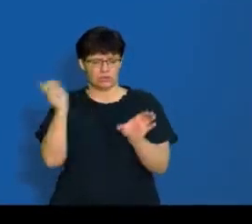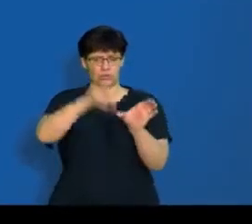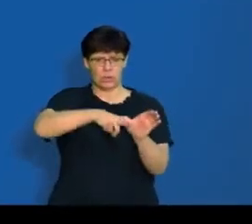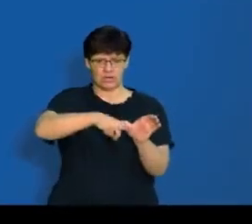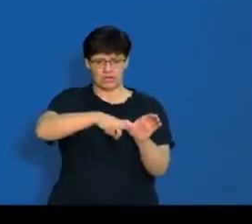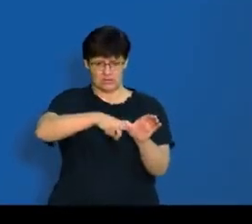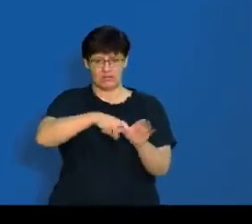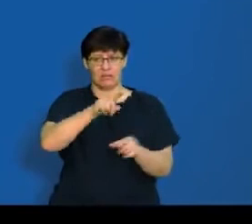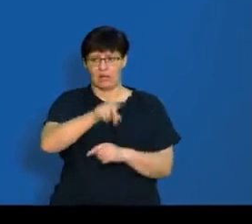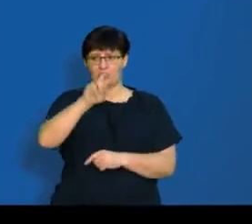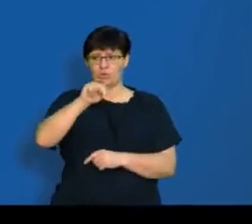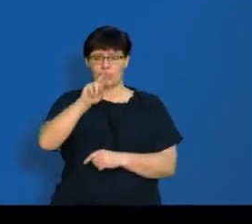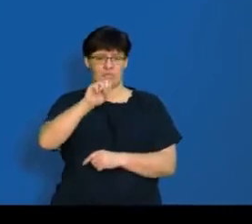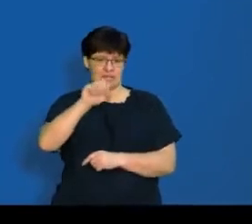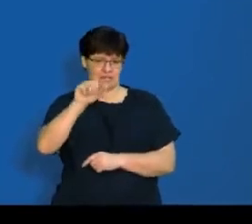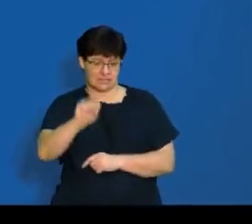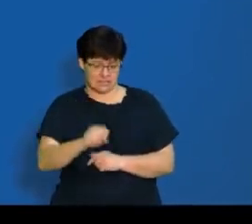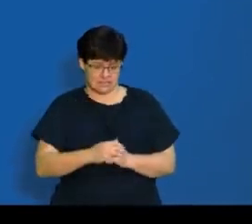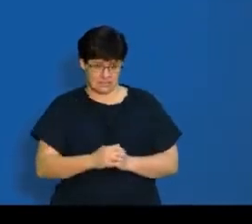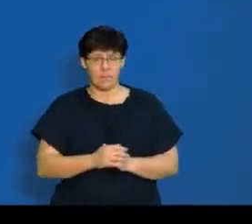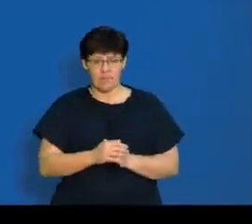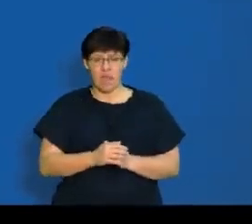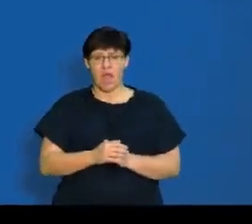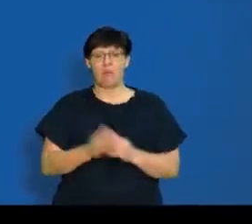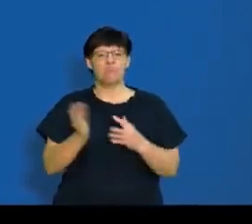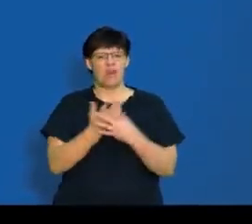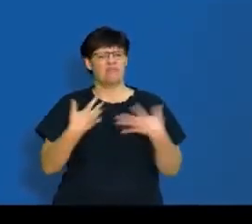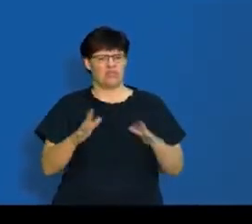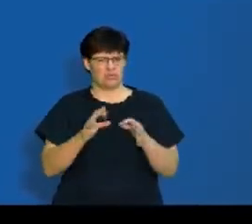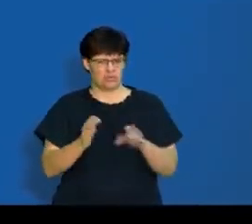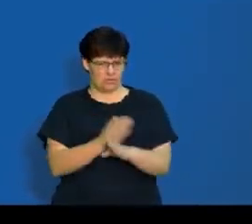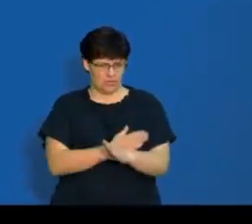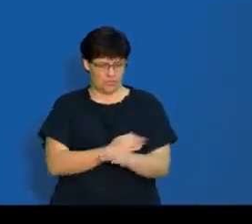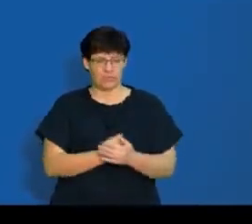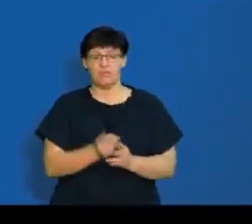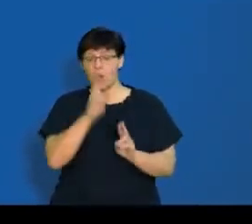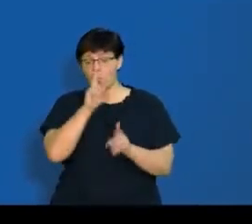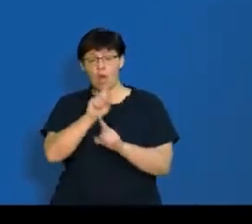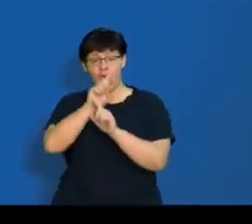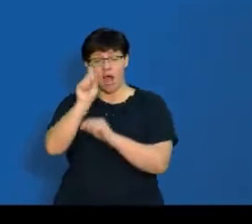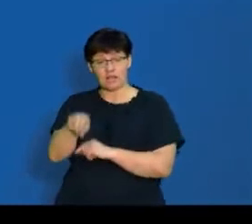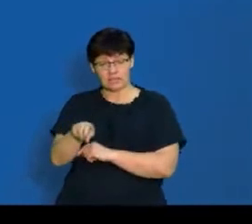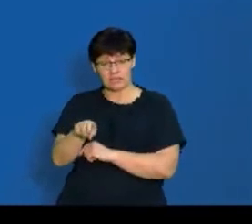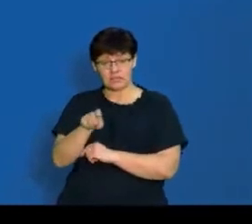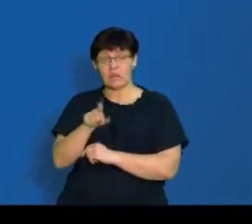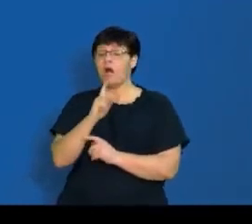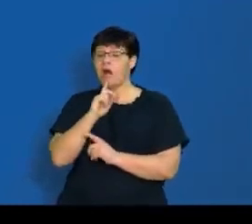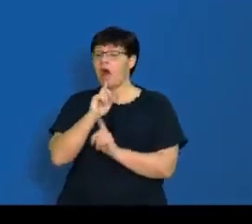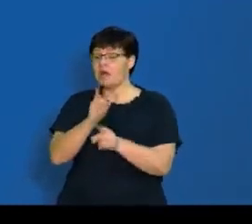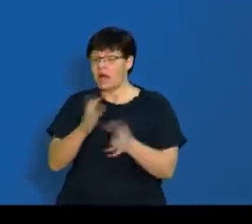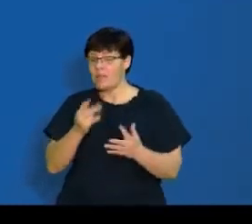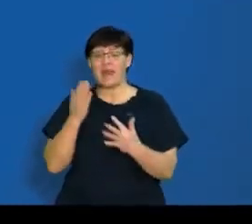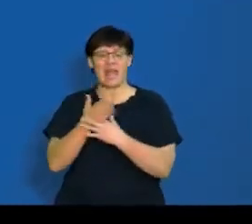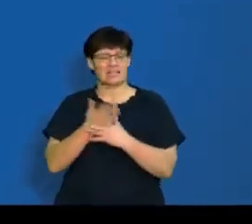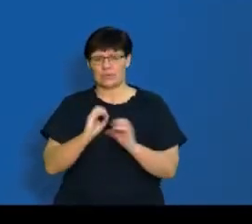to underline the words because I did that over the break. Now, if you look at the answer, obviously you will not have access to this,